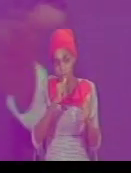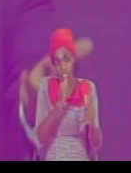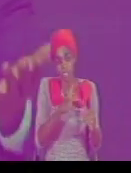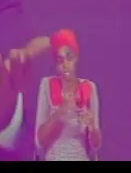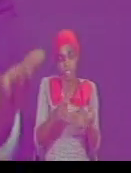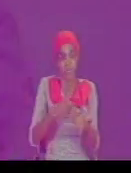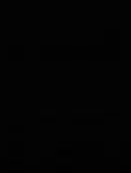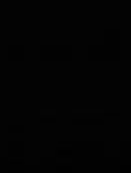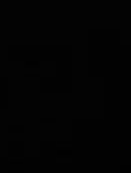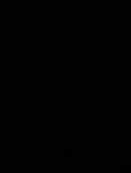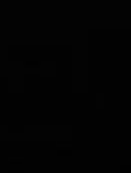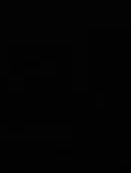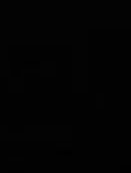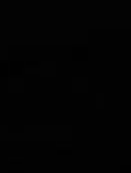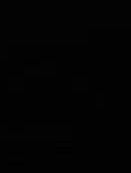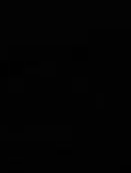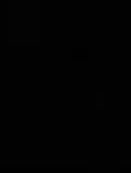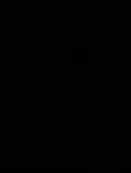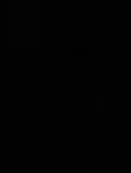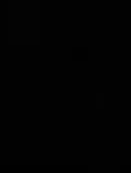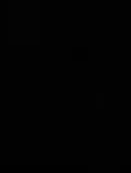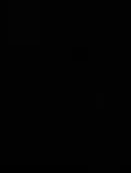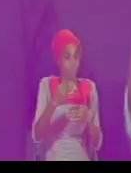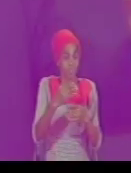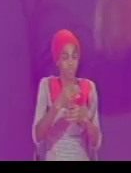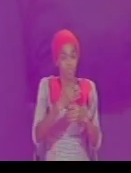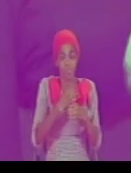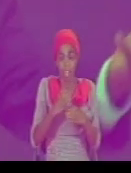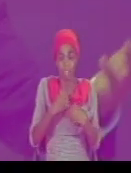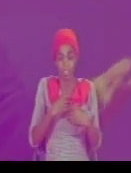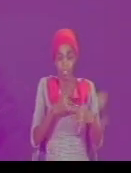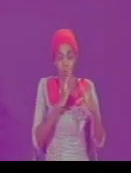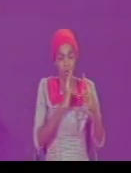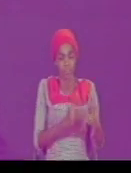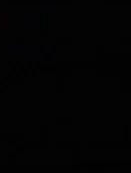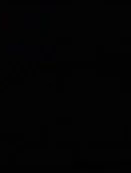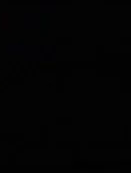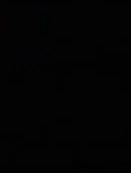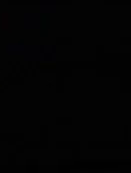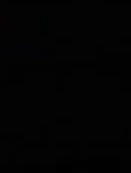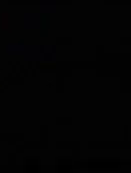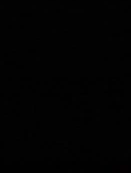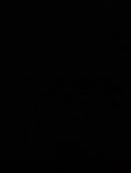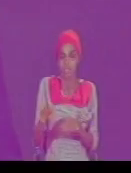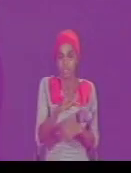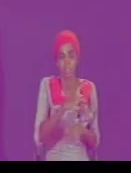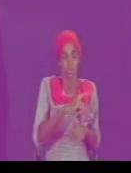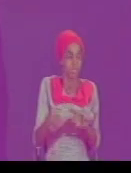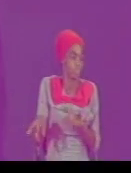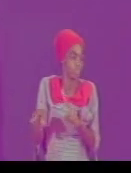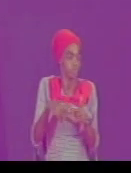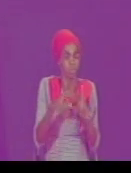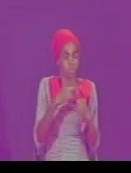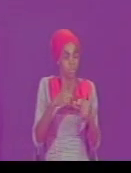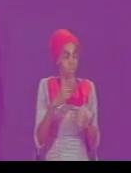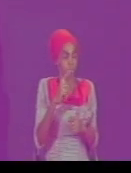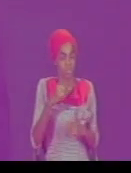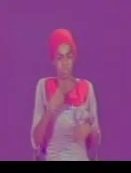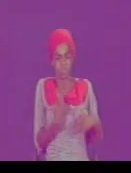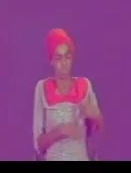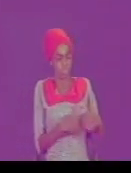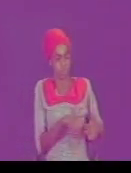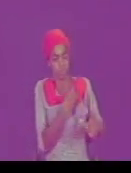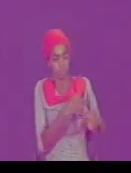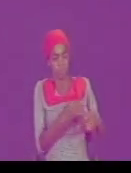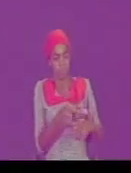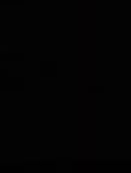that used to dancing, they look. There's no drumming, there's no dancing, there's nothing at all. They said, what kind of service